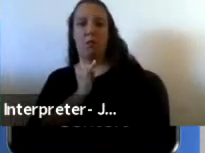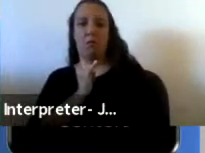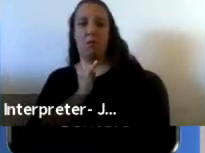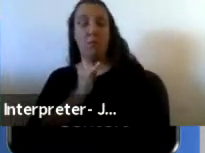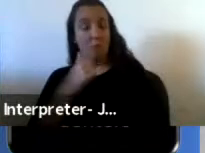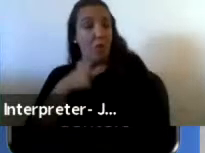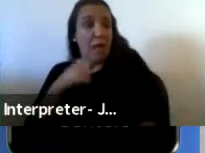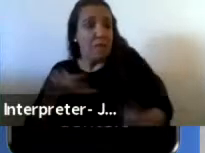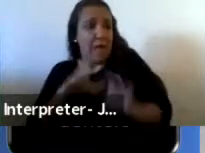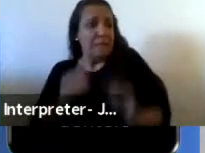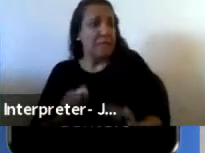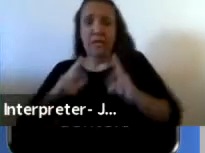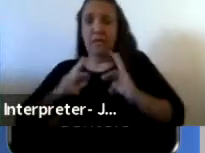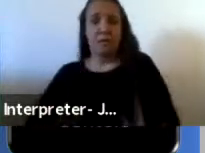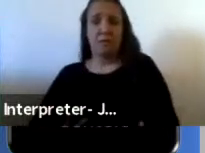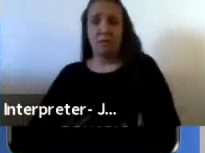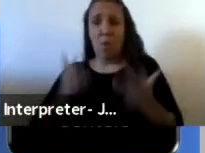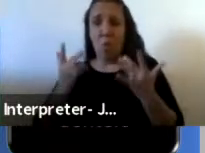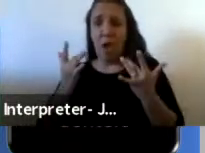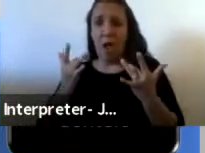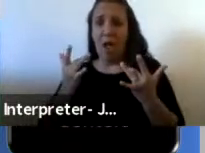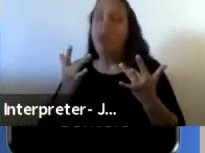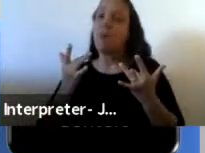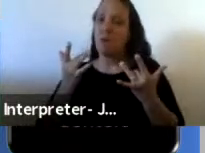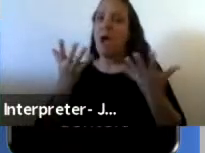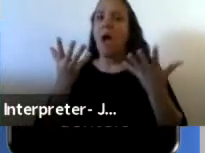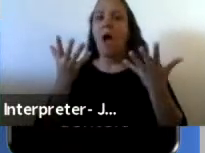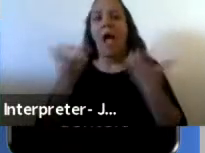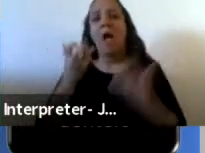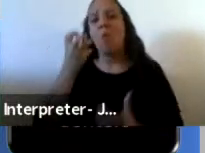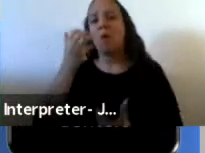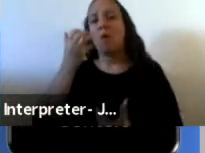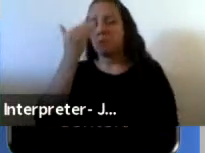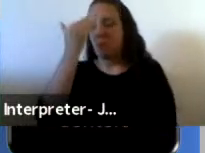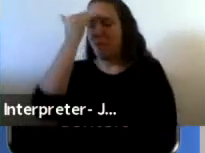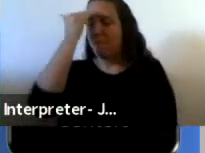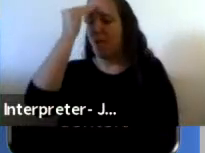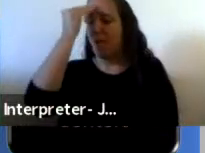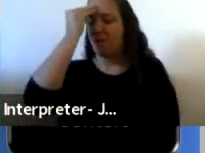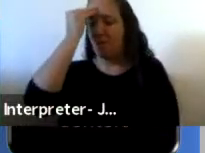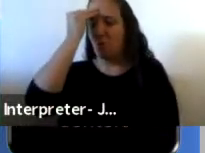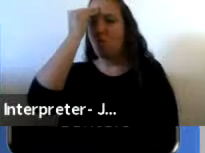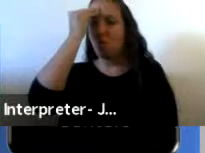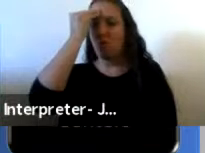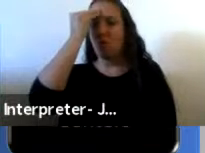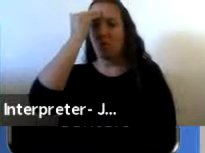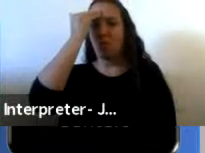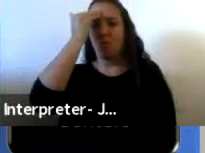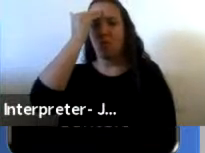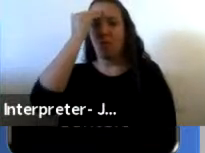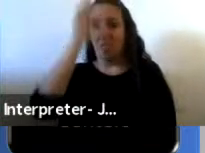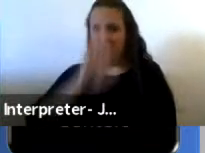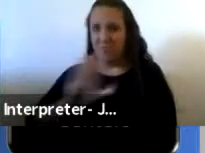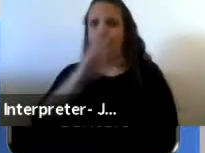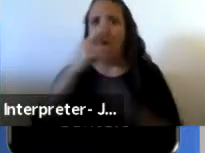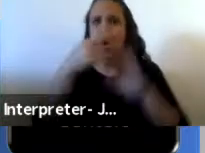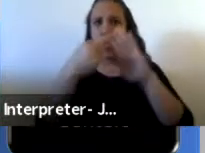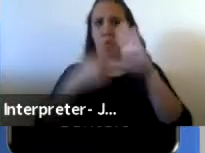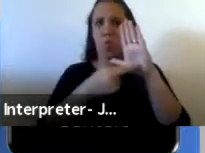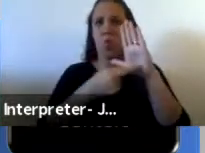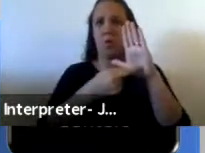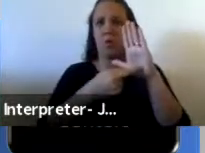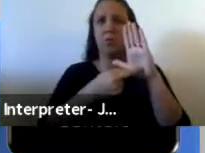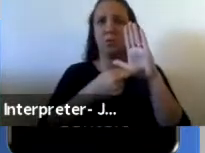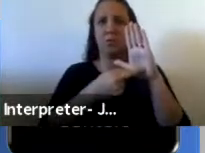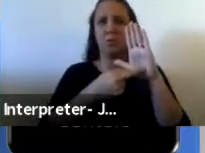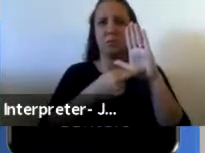be mindful and follow, you know what, definitely the rules for a business. But if you let people know,